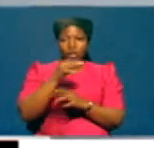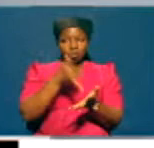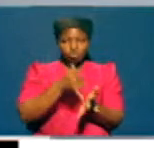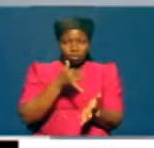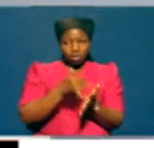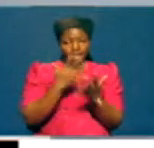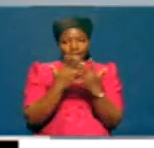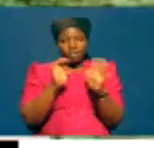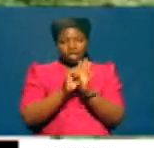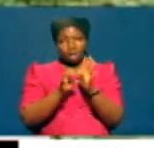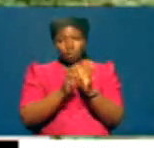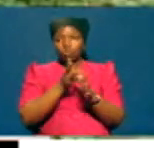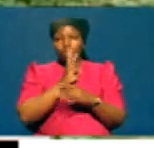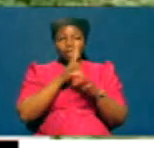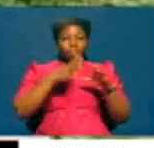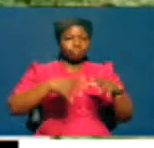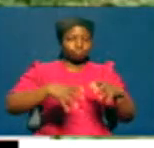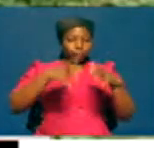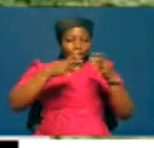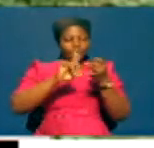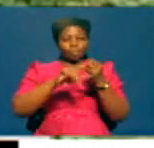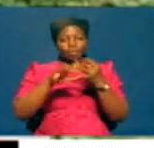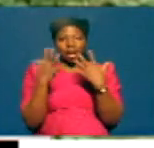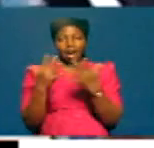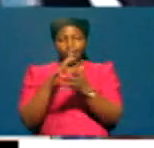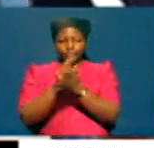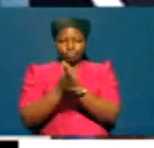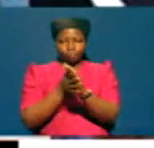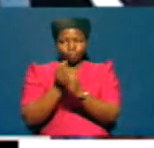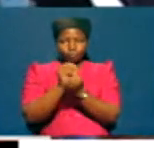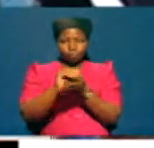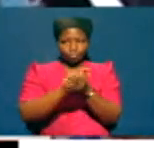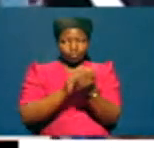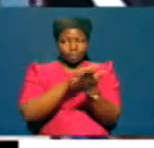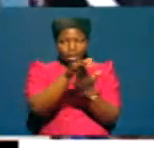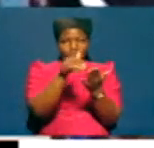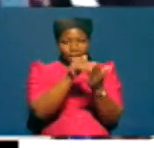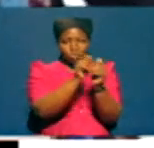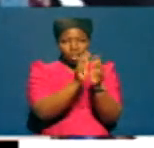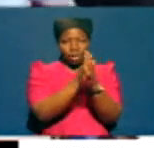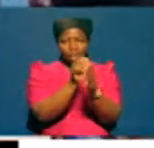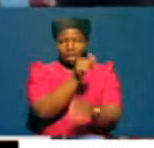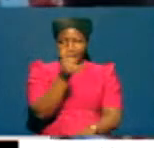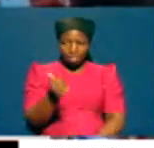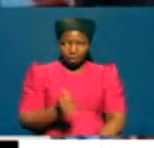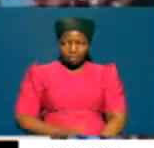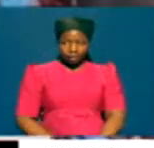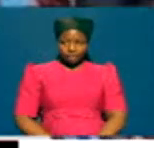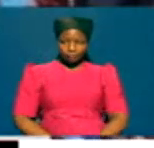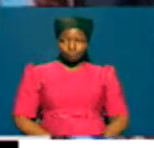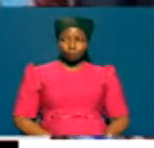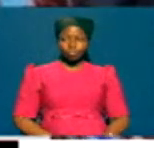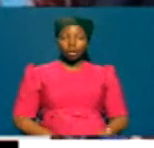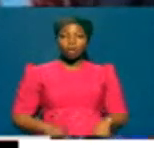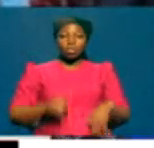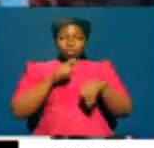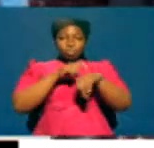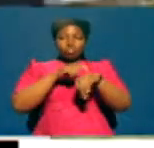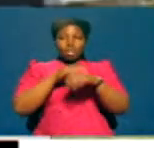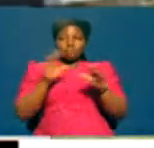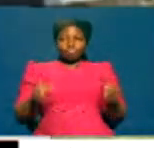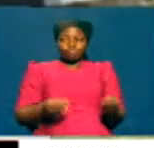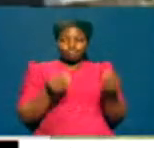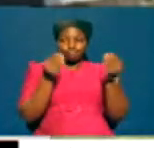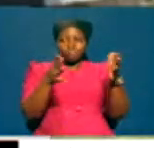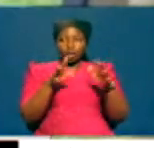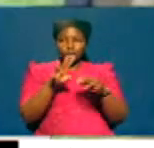for rainwater harvesting, hand washing stations, among others. Speaking during the handing over of water